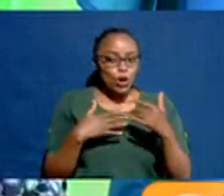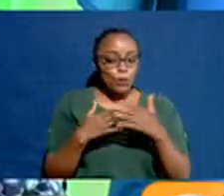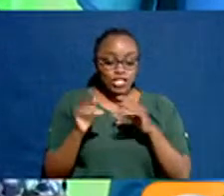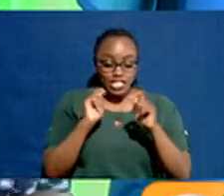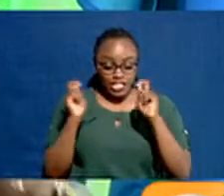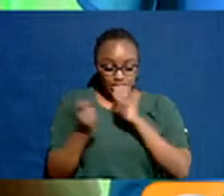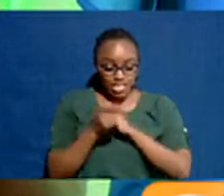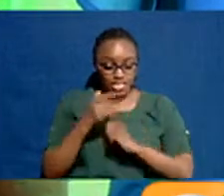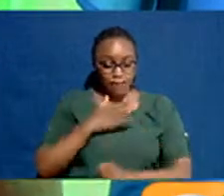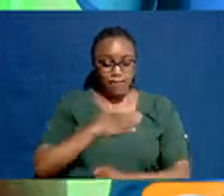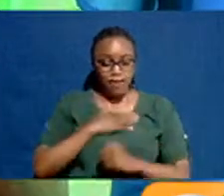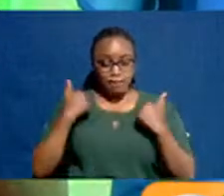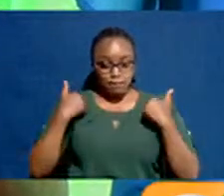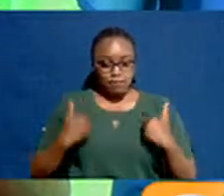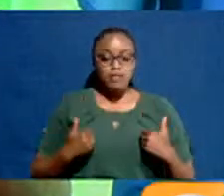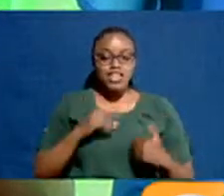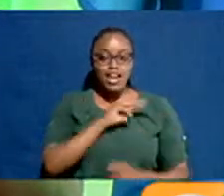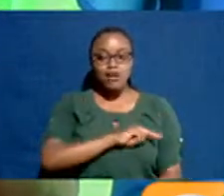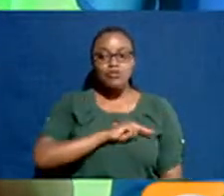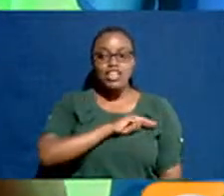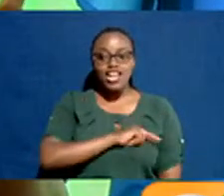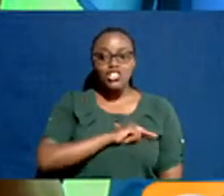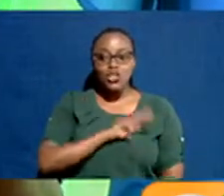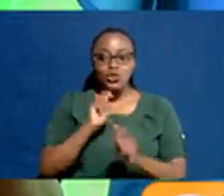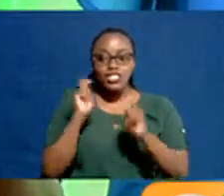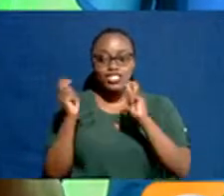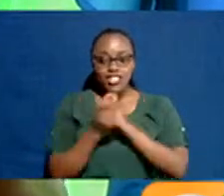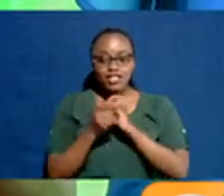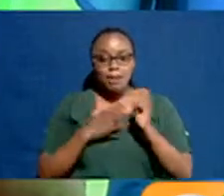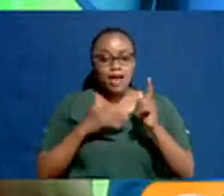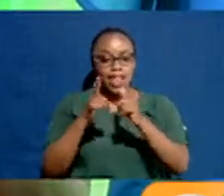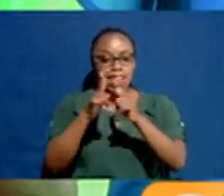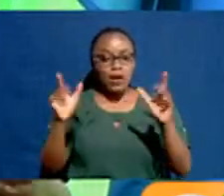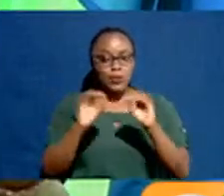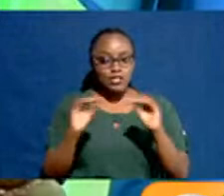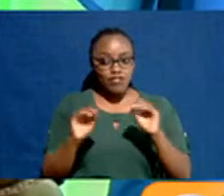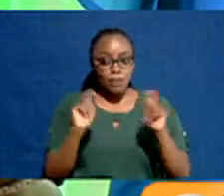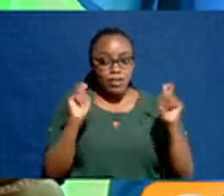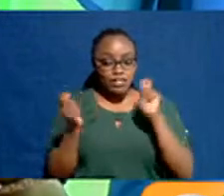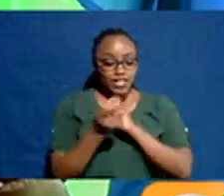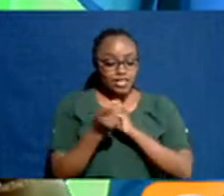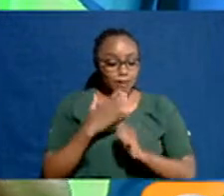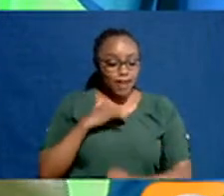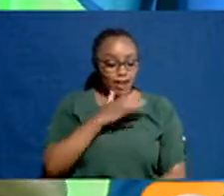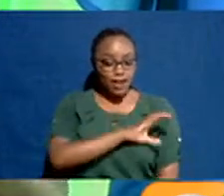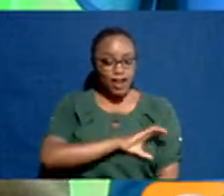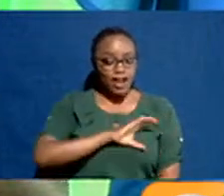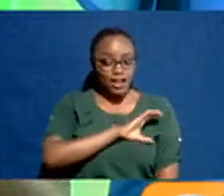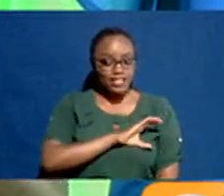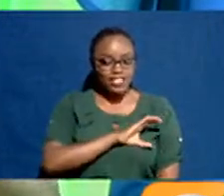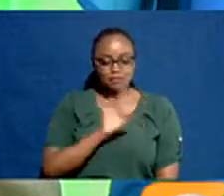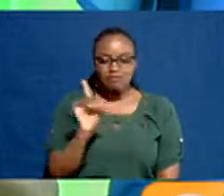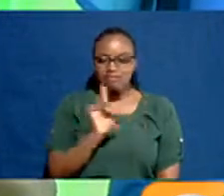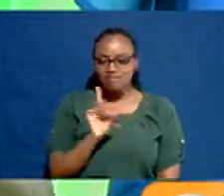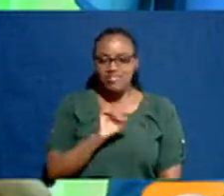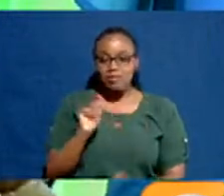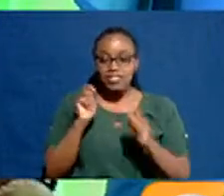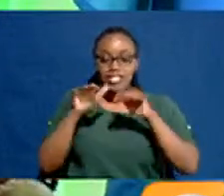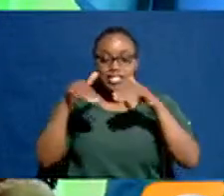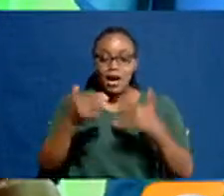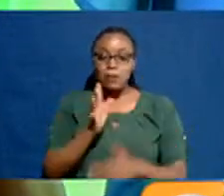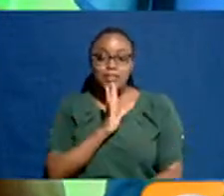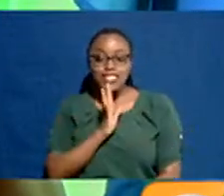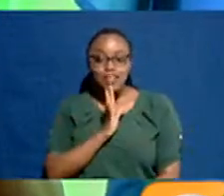me. Okay. I am natural. I will never change my language. I will never change my character. I will never change the way I